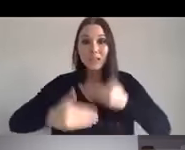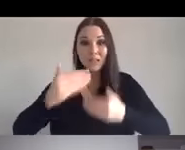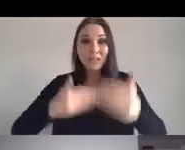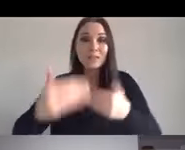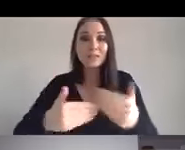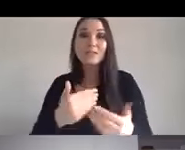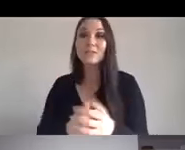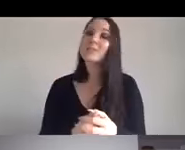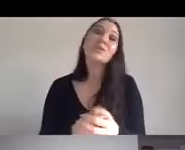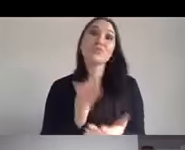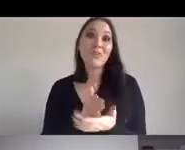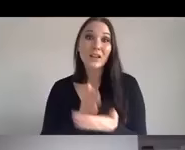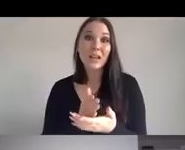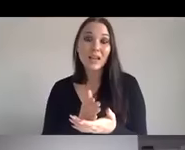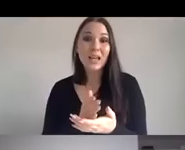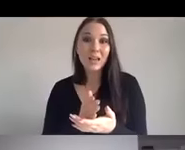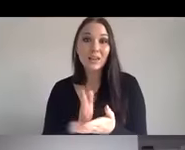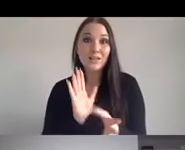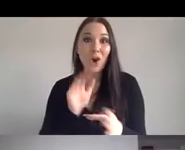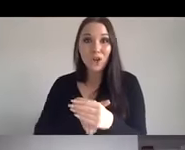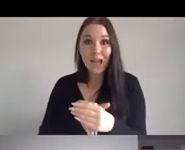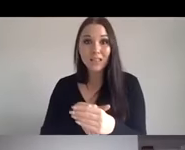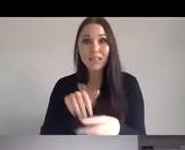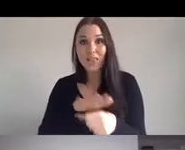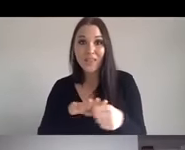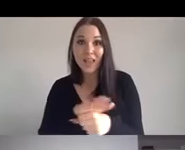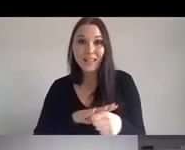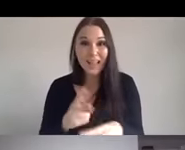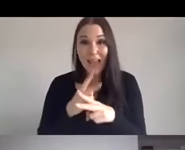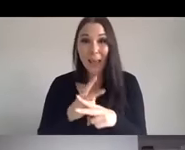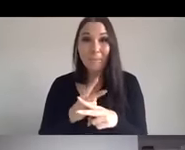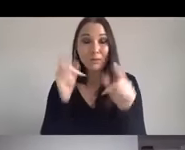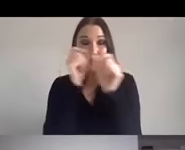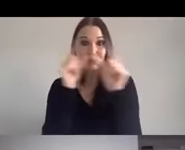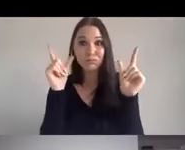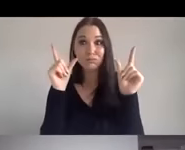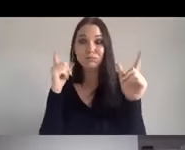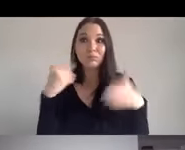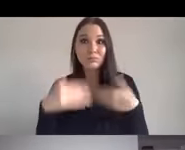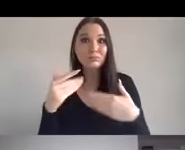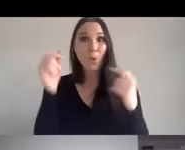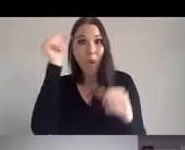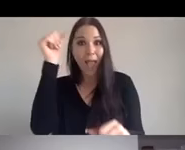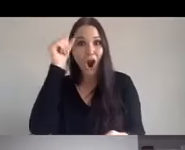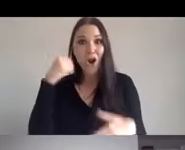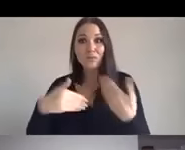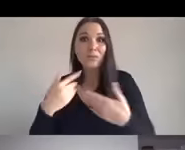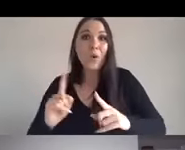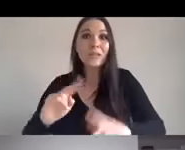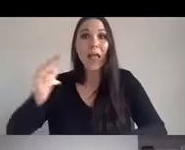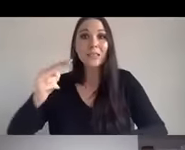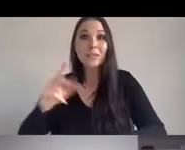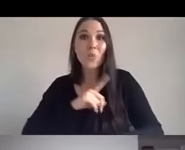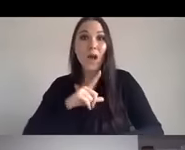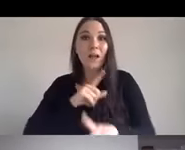its all is a really complex field, and we have to keep our eyes open, because the open source community